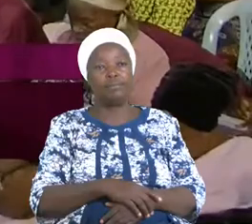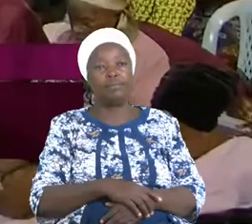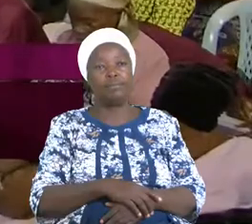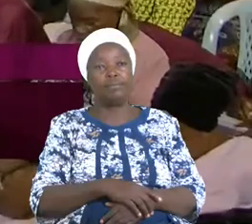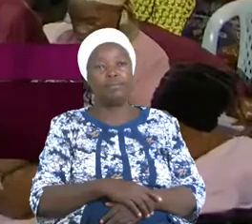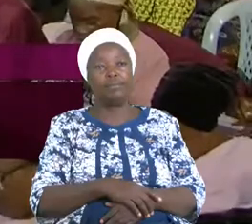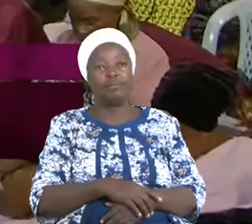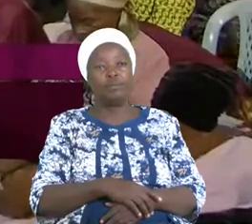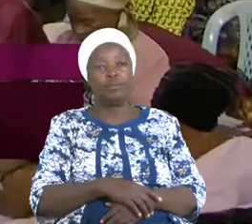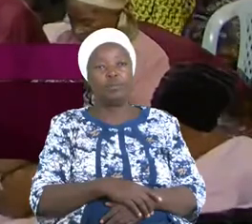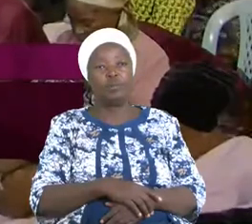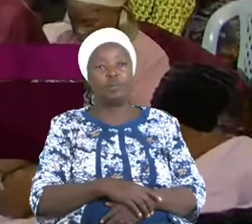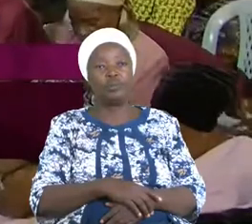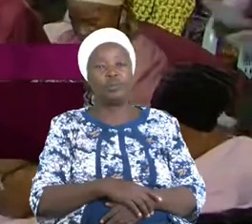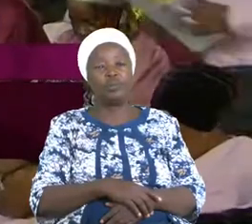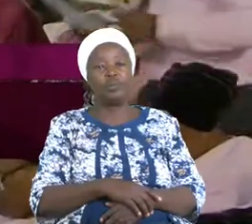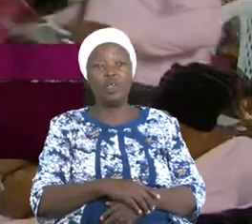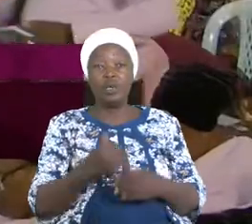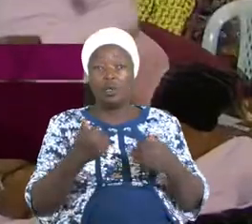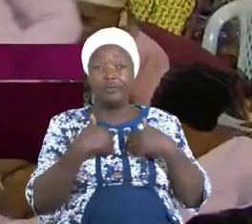Counselors at the middle, have you